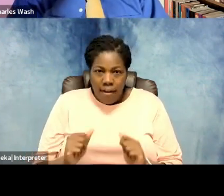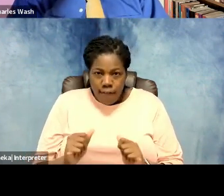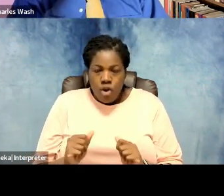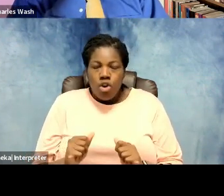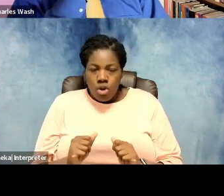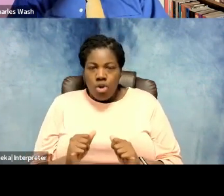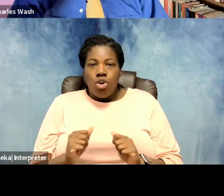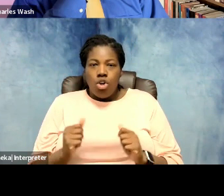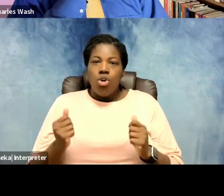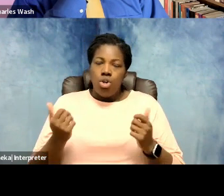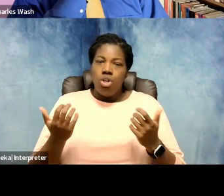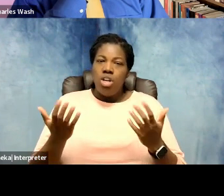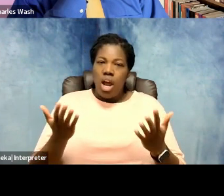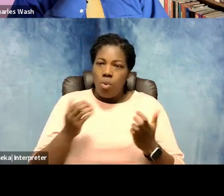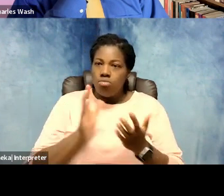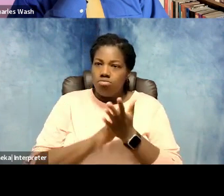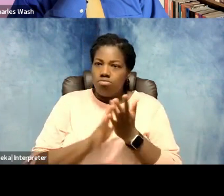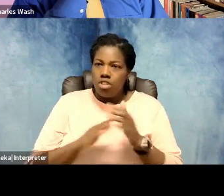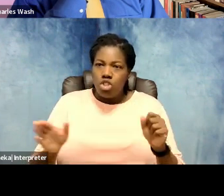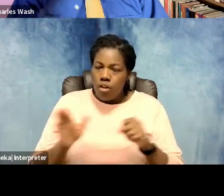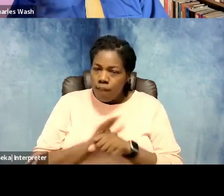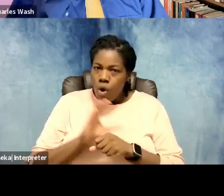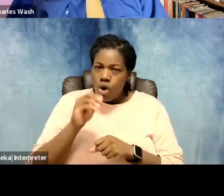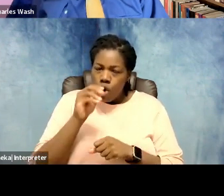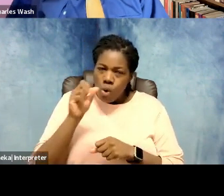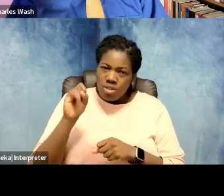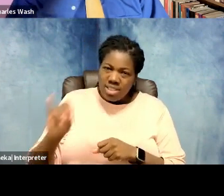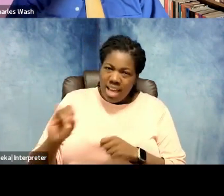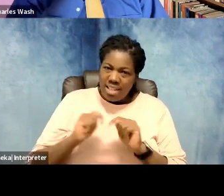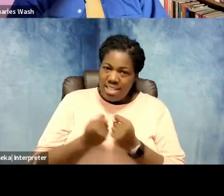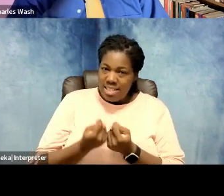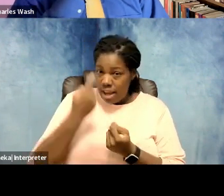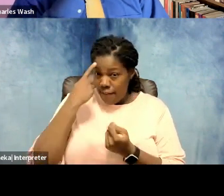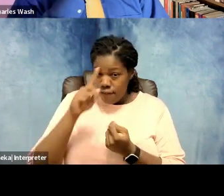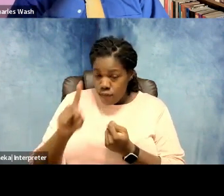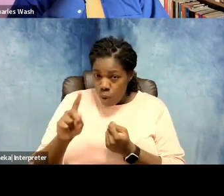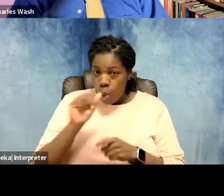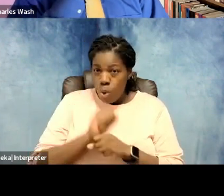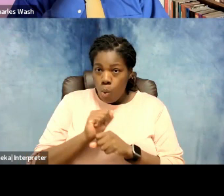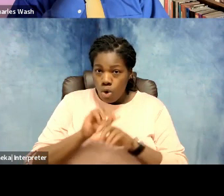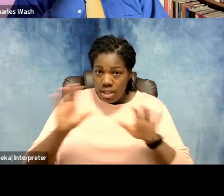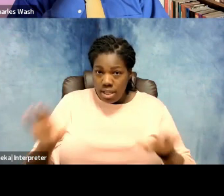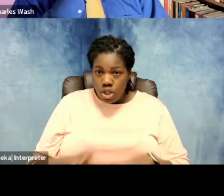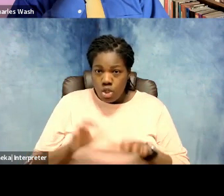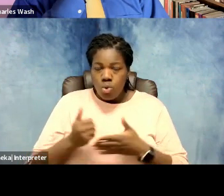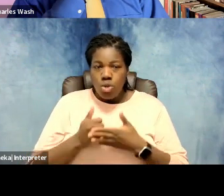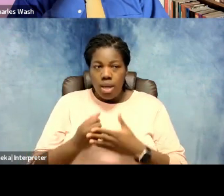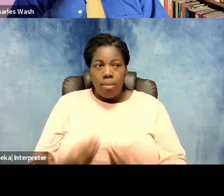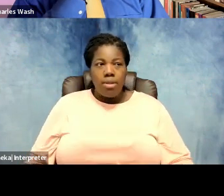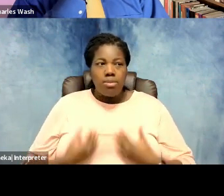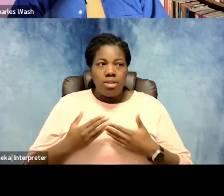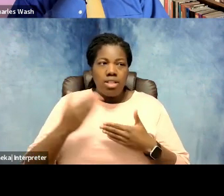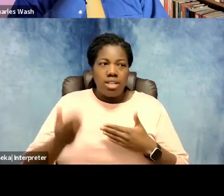And so I also want to give a shout out to the entire COSI team for the tireless work that they do to help inspire that